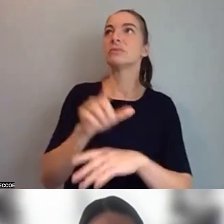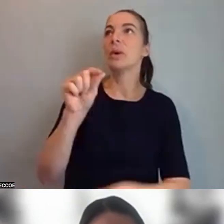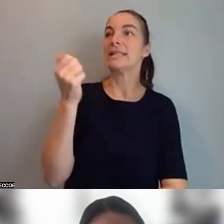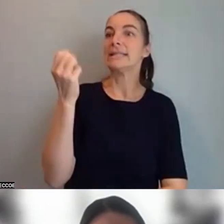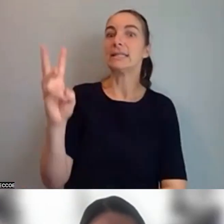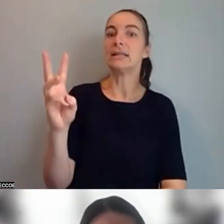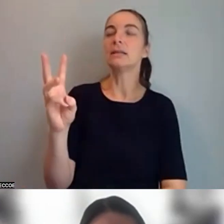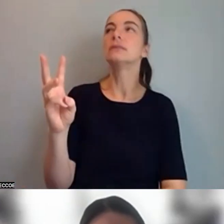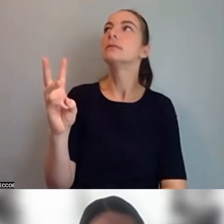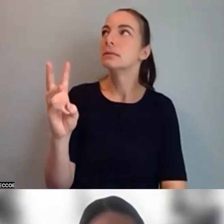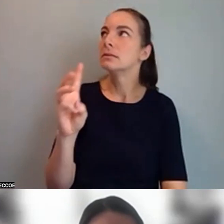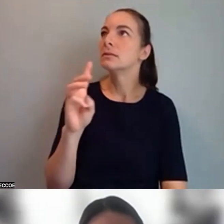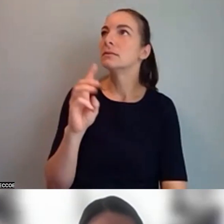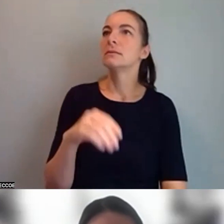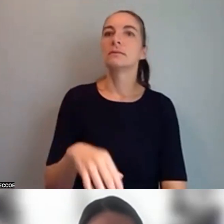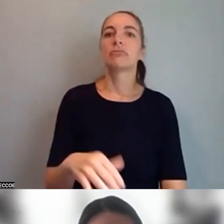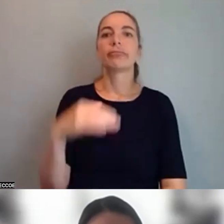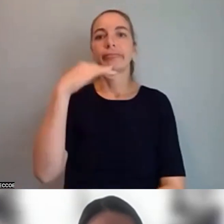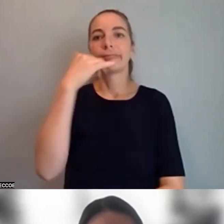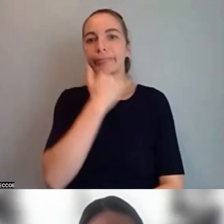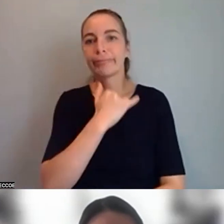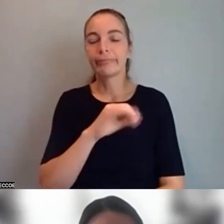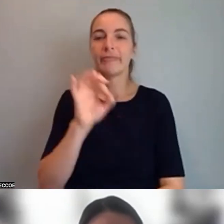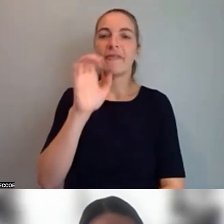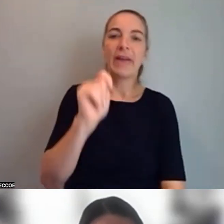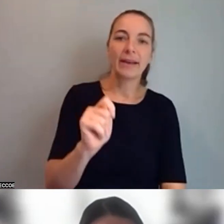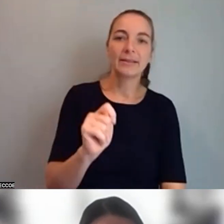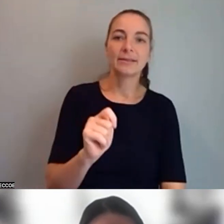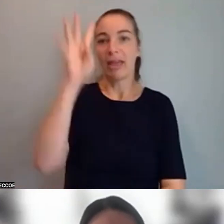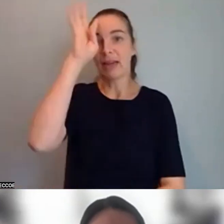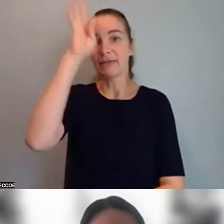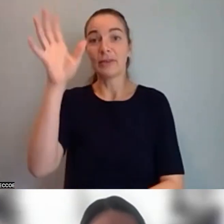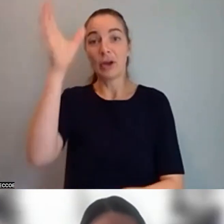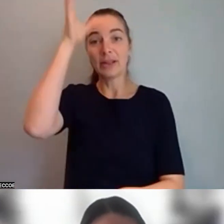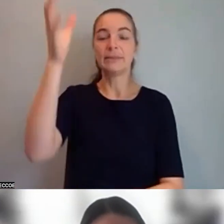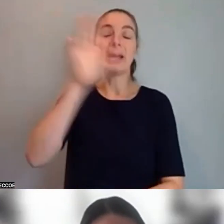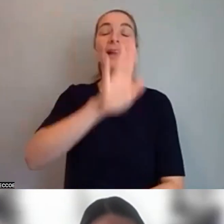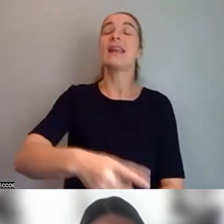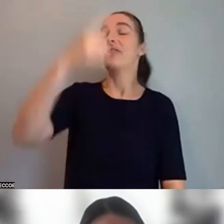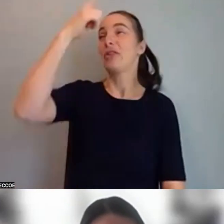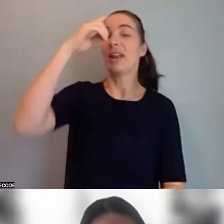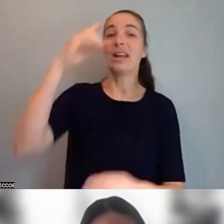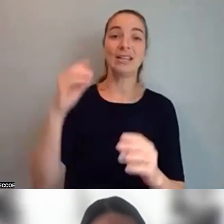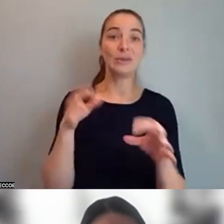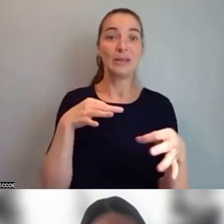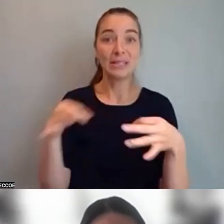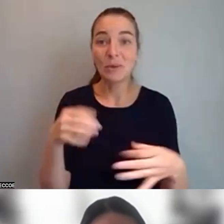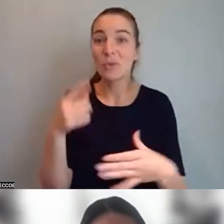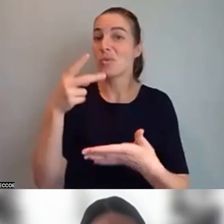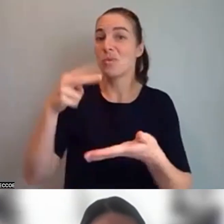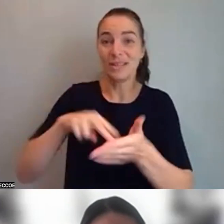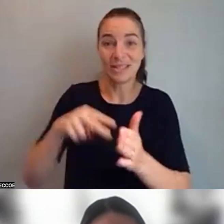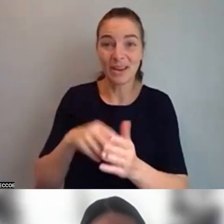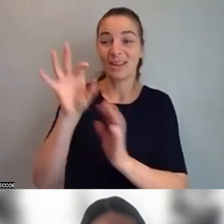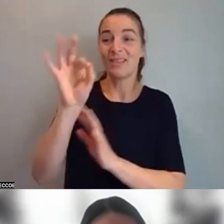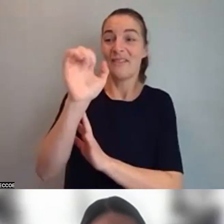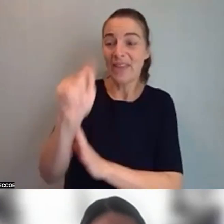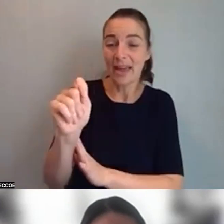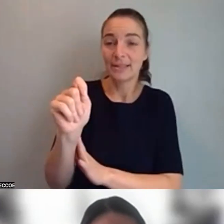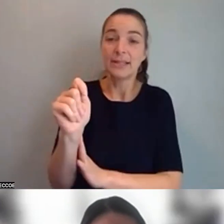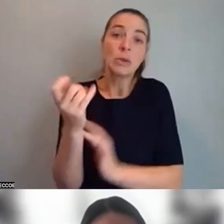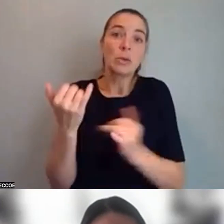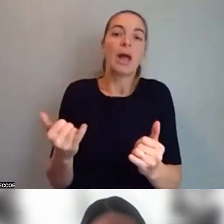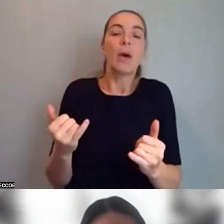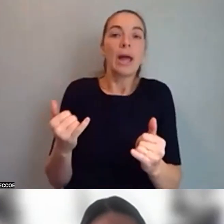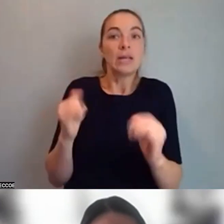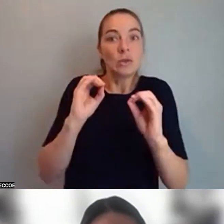going to argue certain facts with you, do you know what mean? And then we're still going to mostly focus on opinions and arguments. Of course, my classroom is a little bit